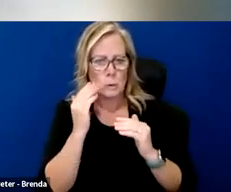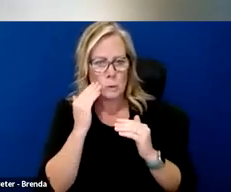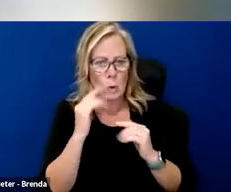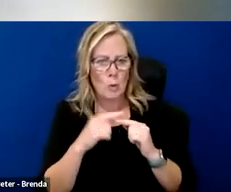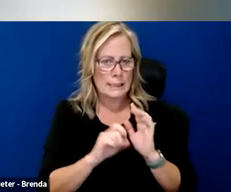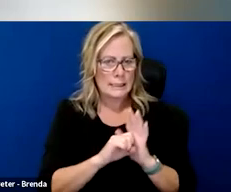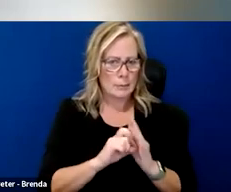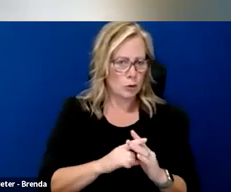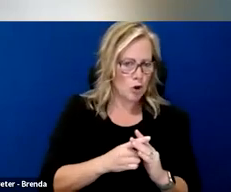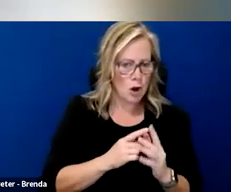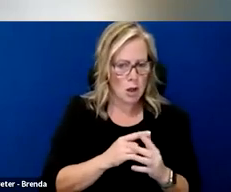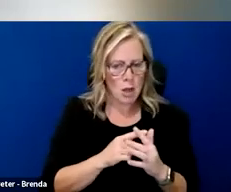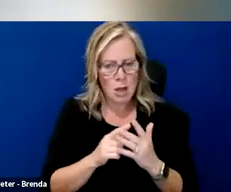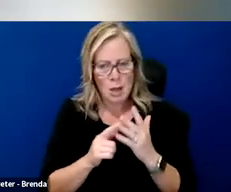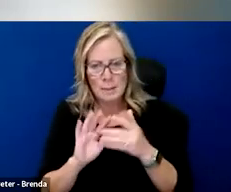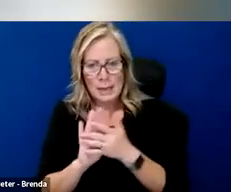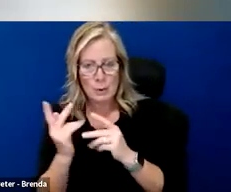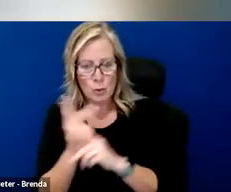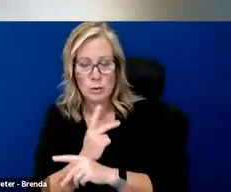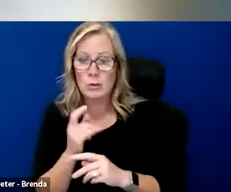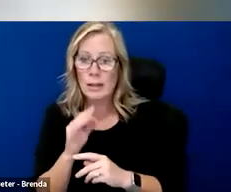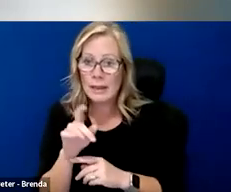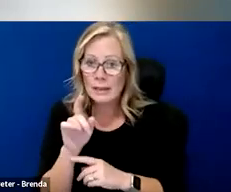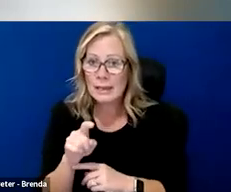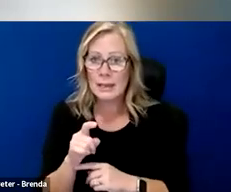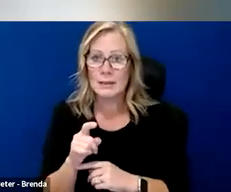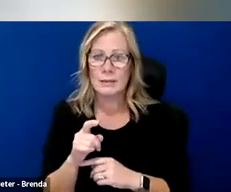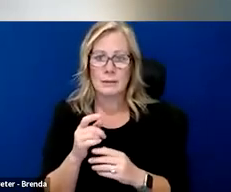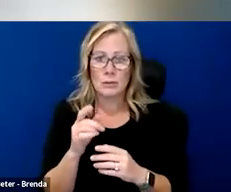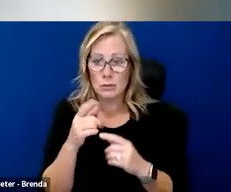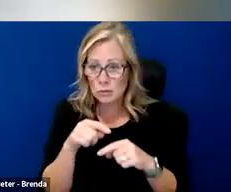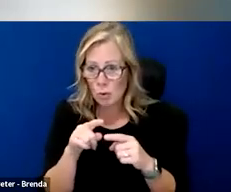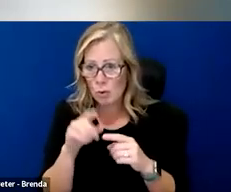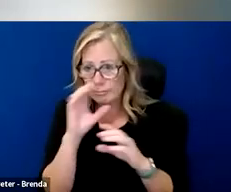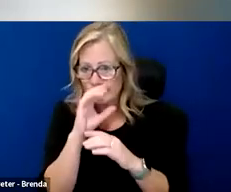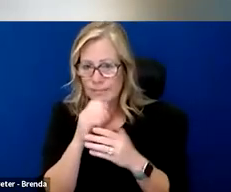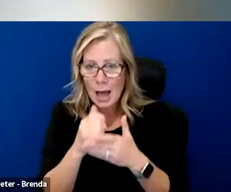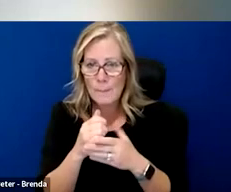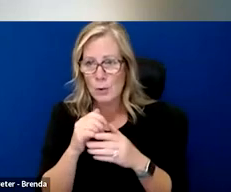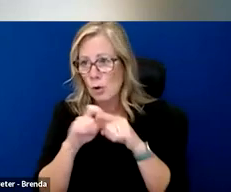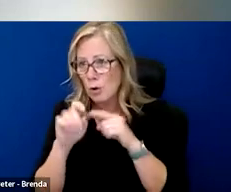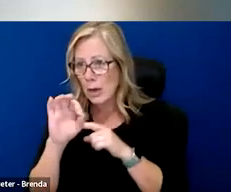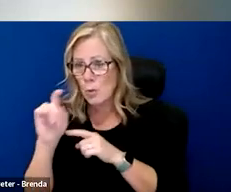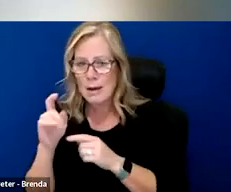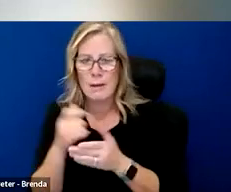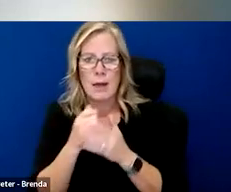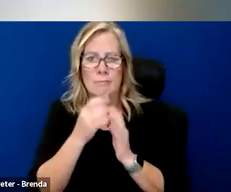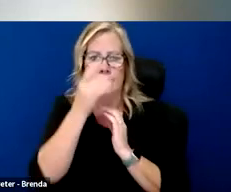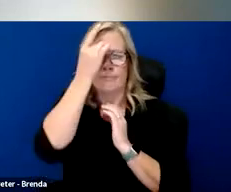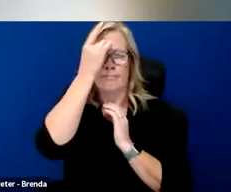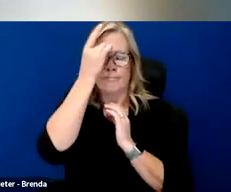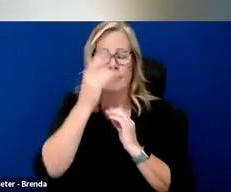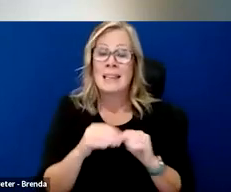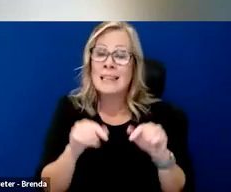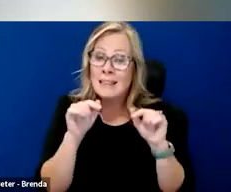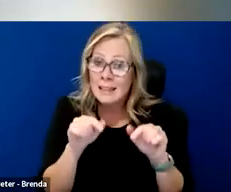support for a family member should you need to do so. As Carolyn has already indicated, we will be broadcasting